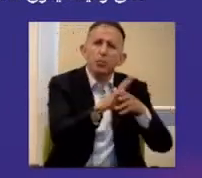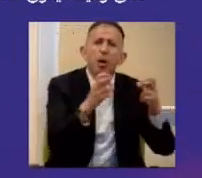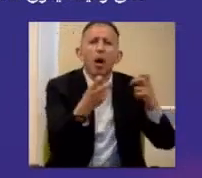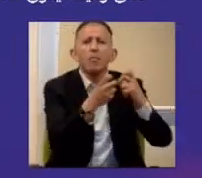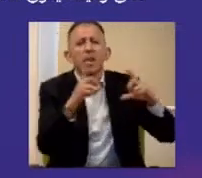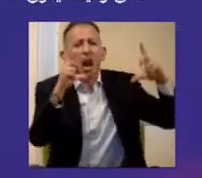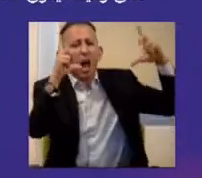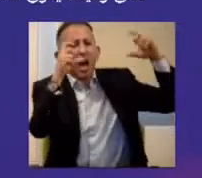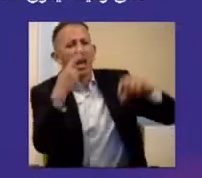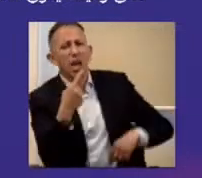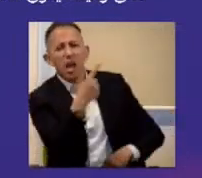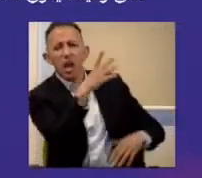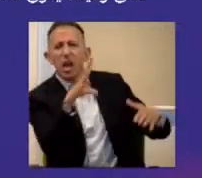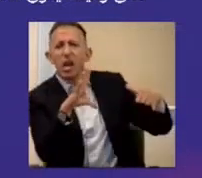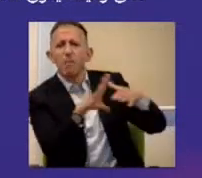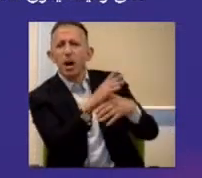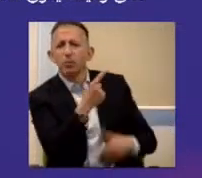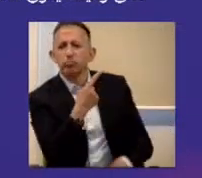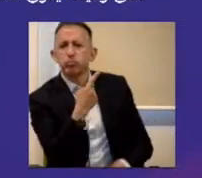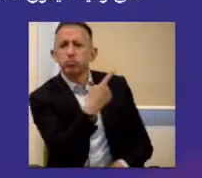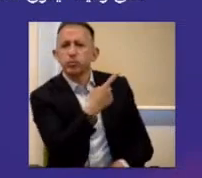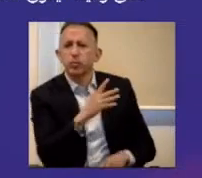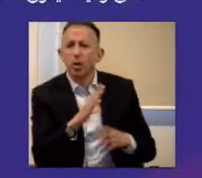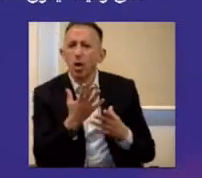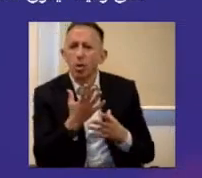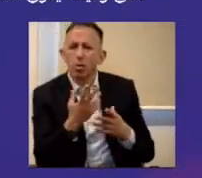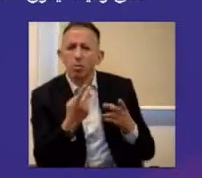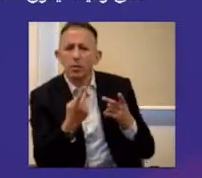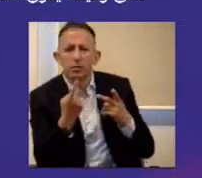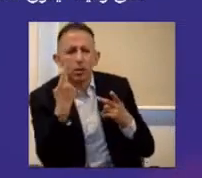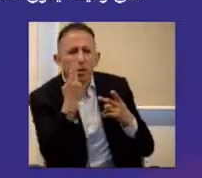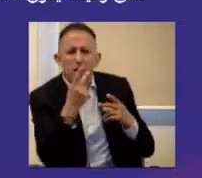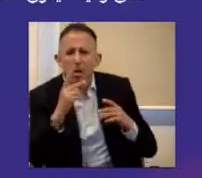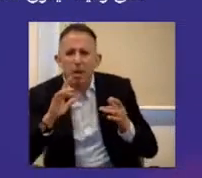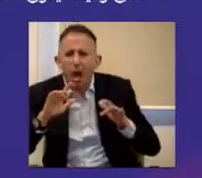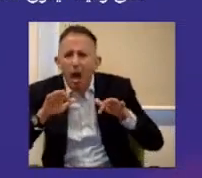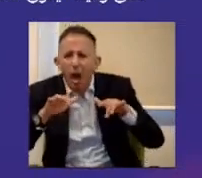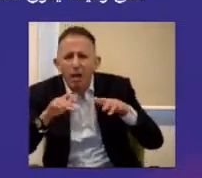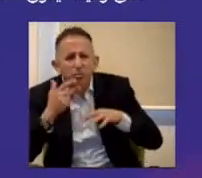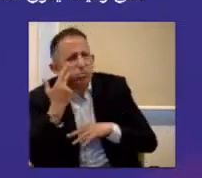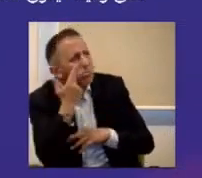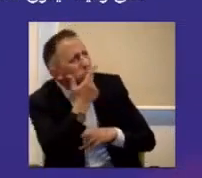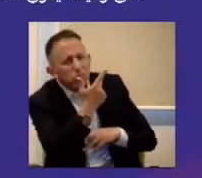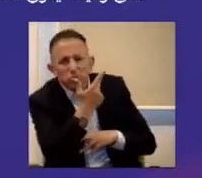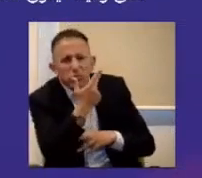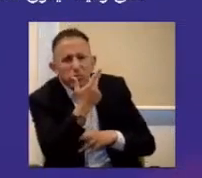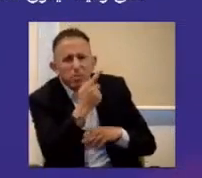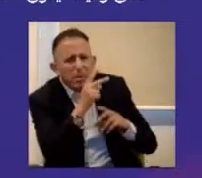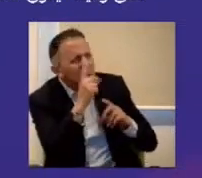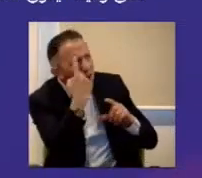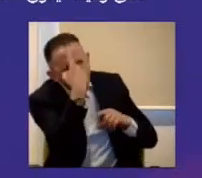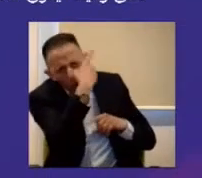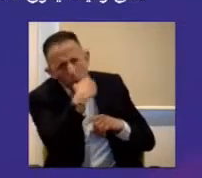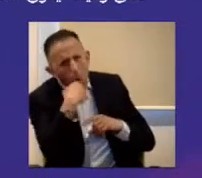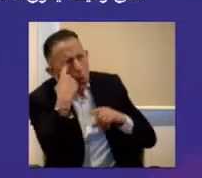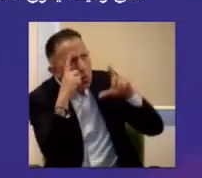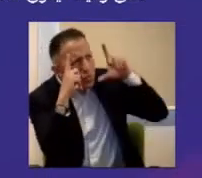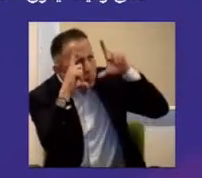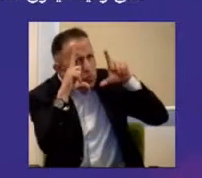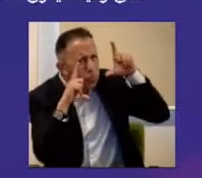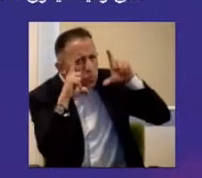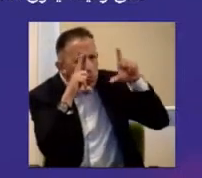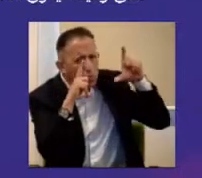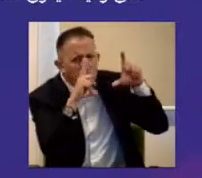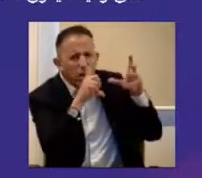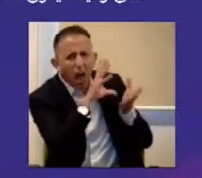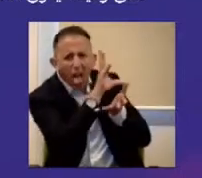because for a computer, this is just a matrix of numbers. What are the various things here in these two images?